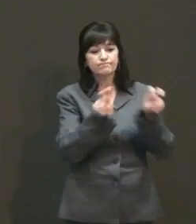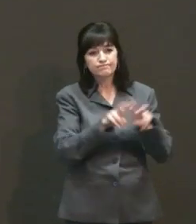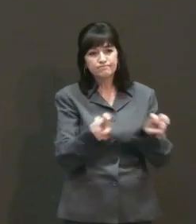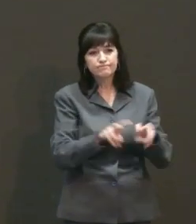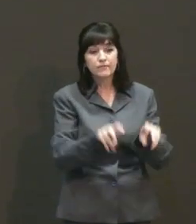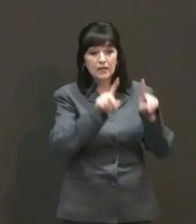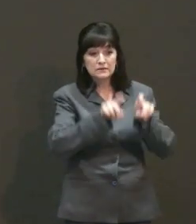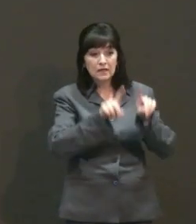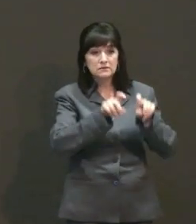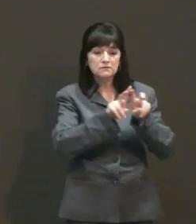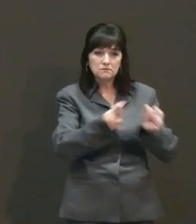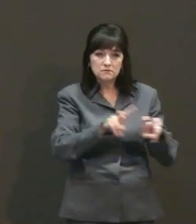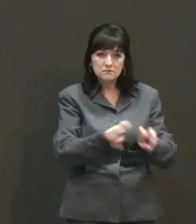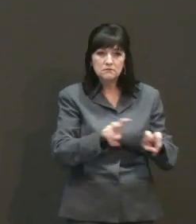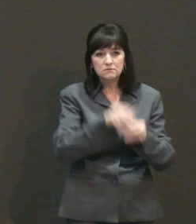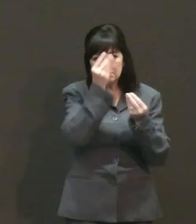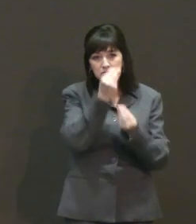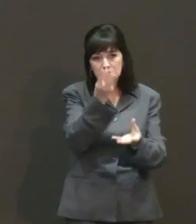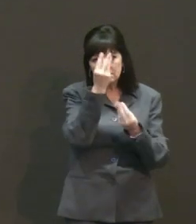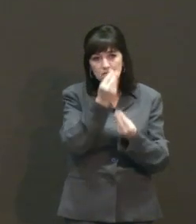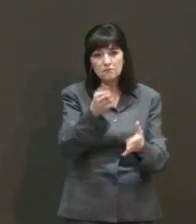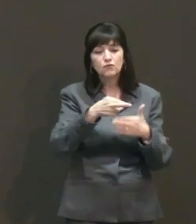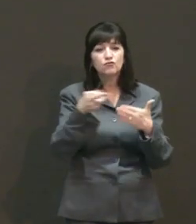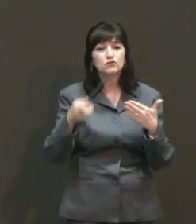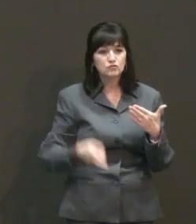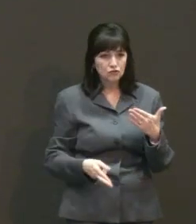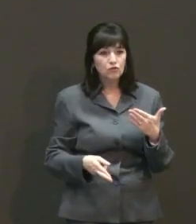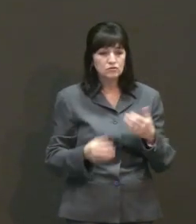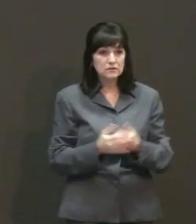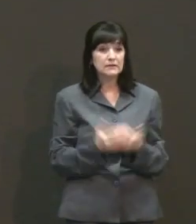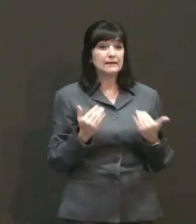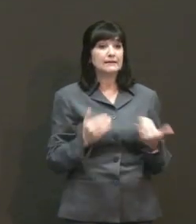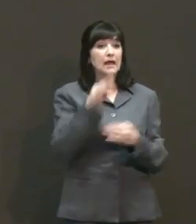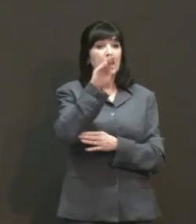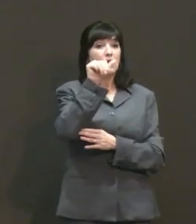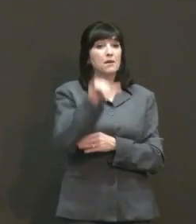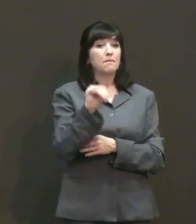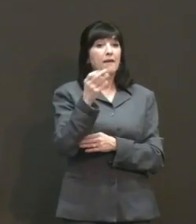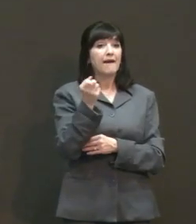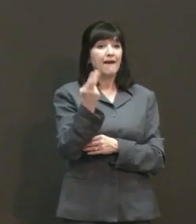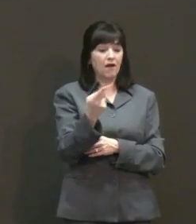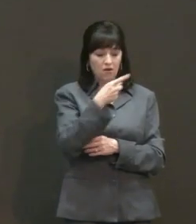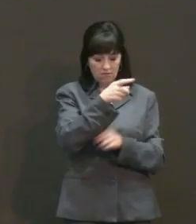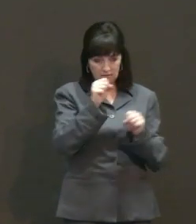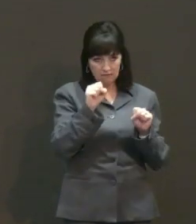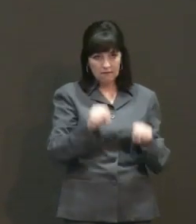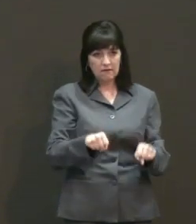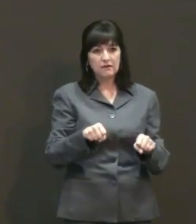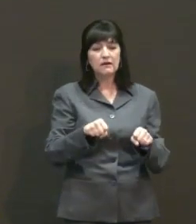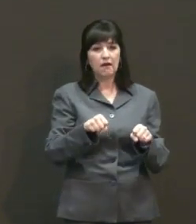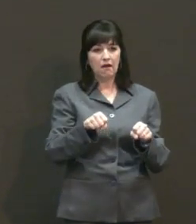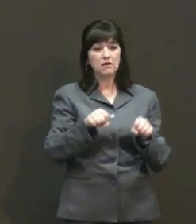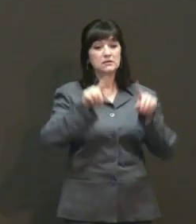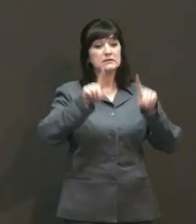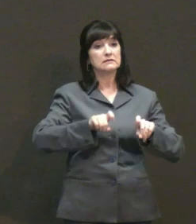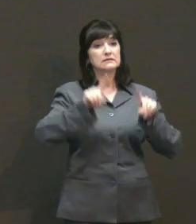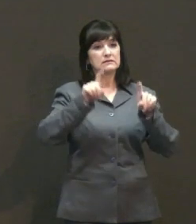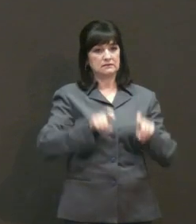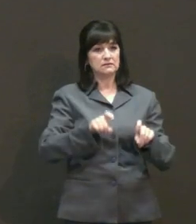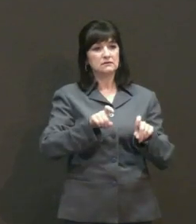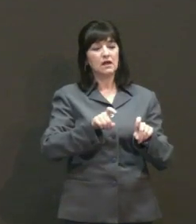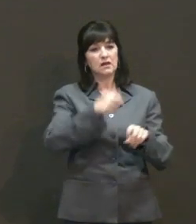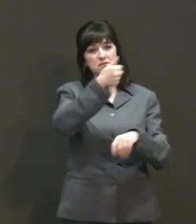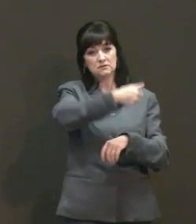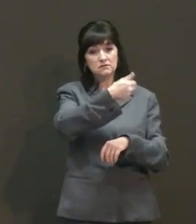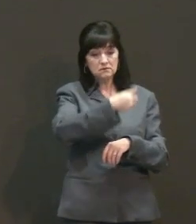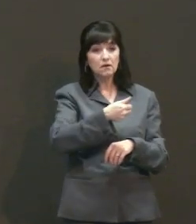will have the ability to do the testing results in-house and be able to turn those results around the same